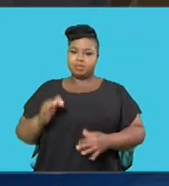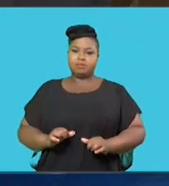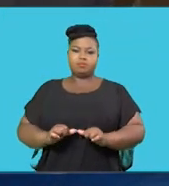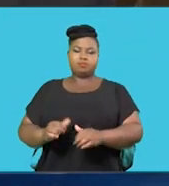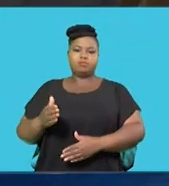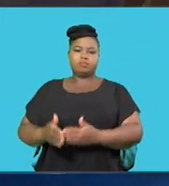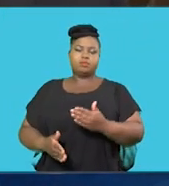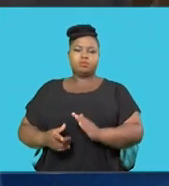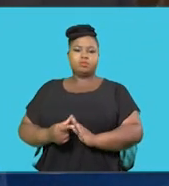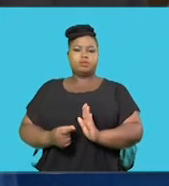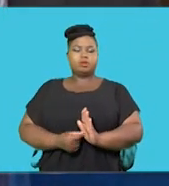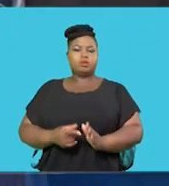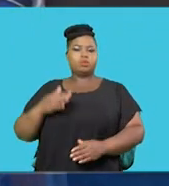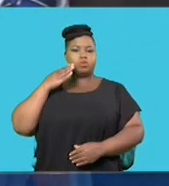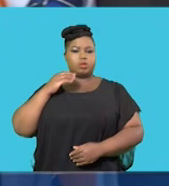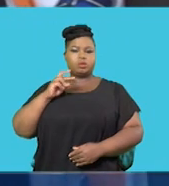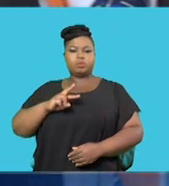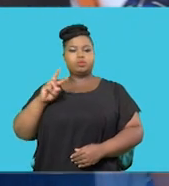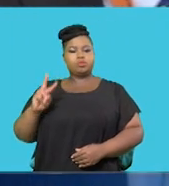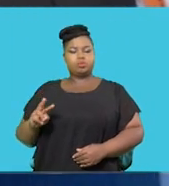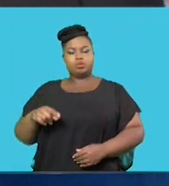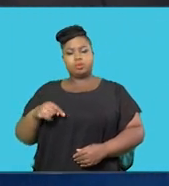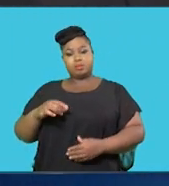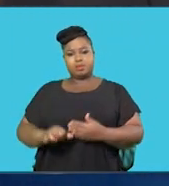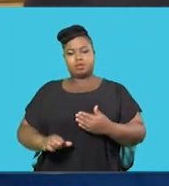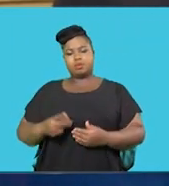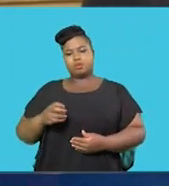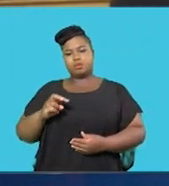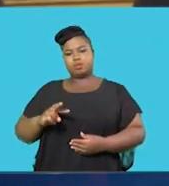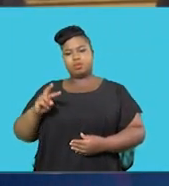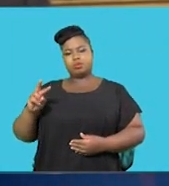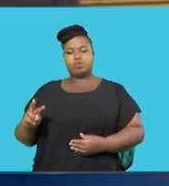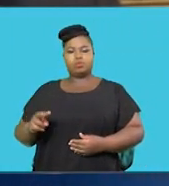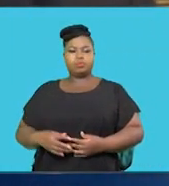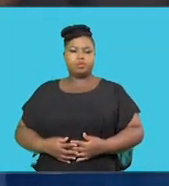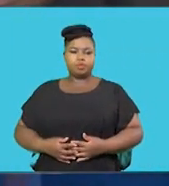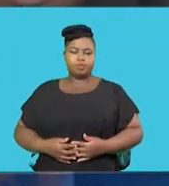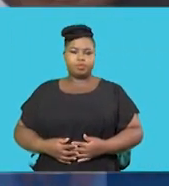uphele ngomhla zingamashumi amabili nambili kuye ulwezi kulonyaka